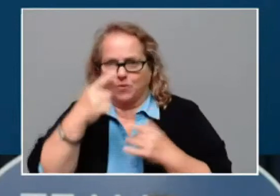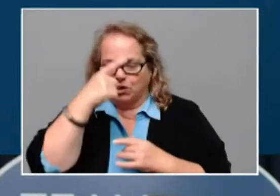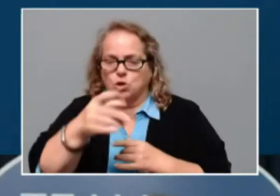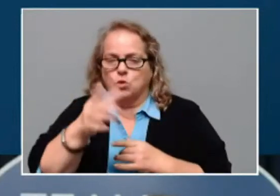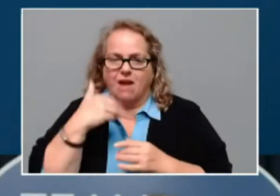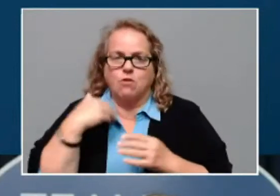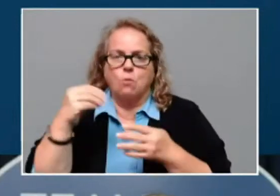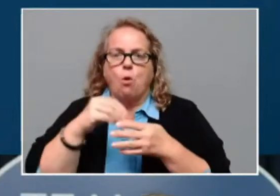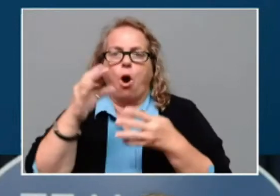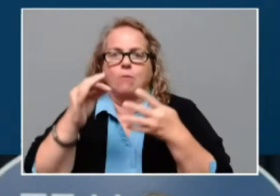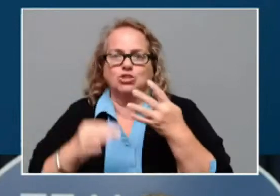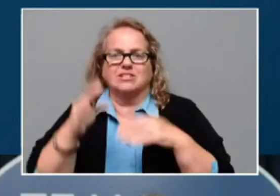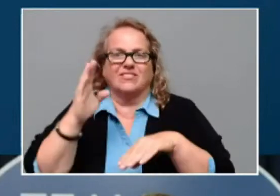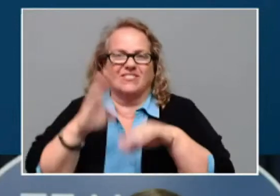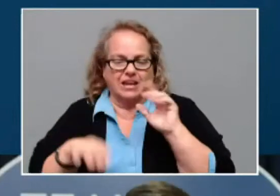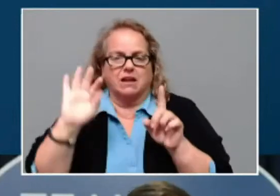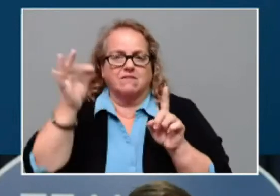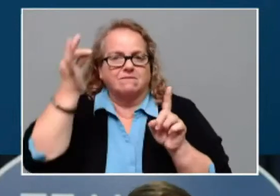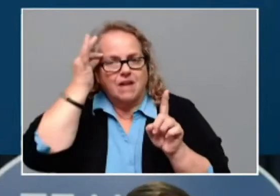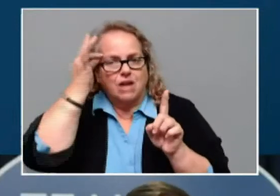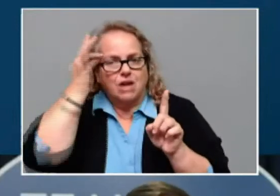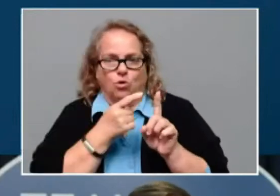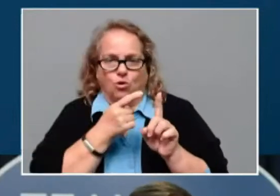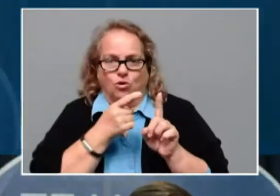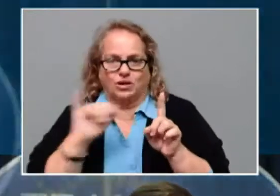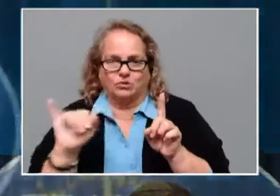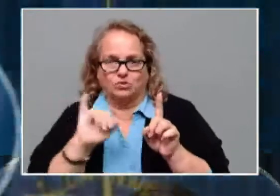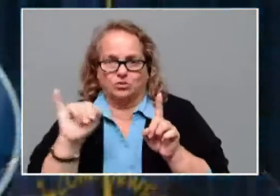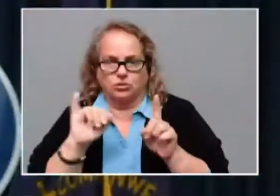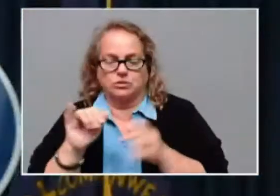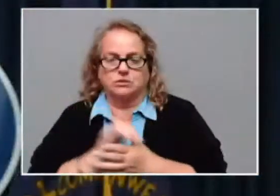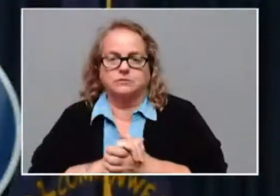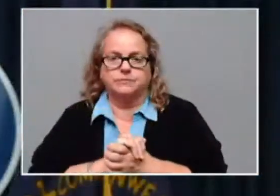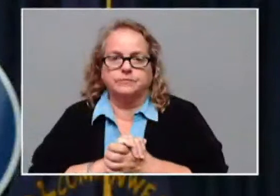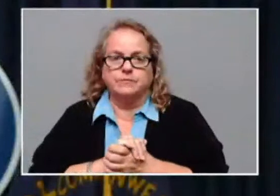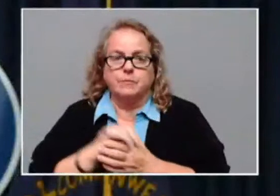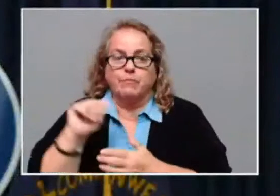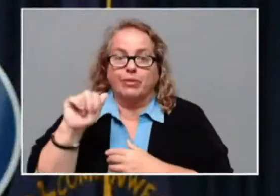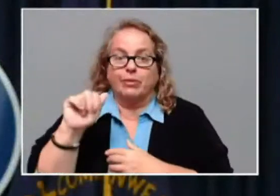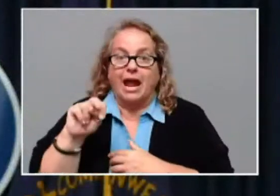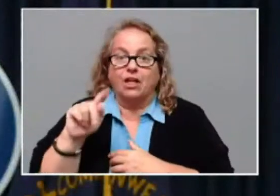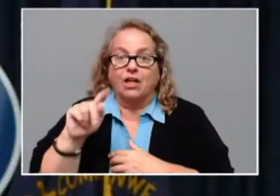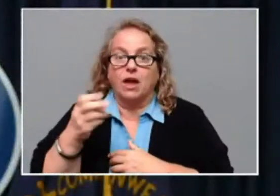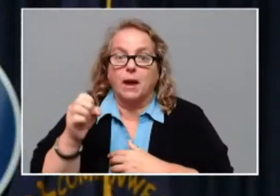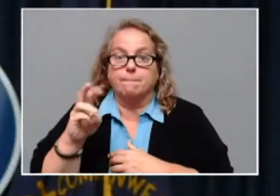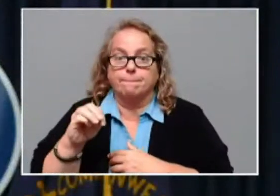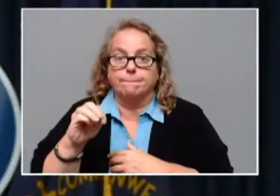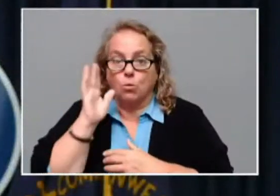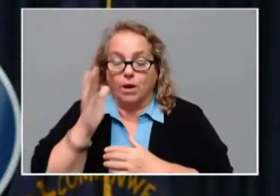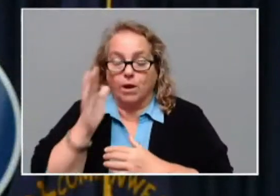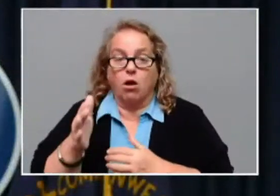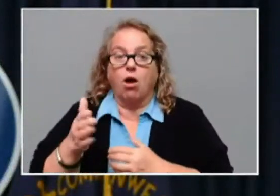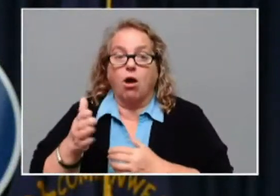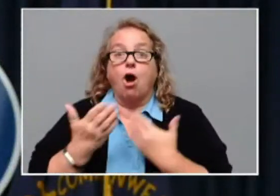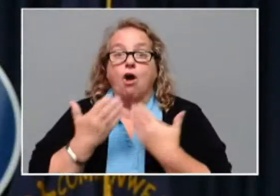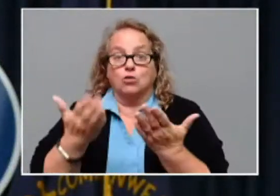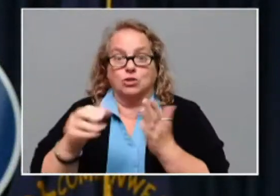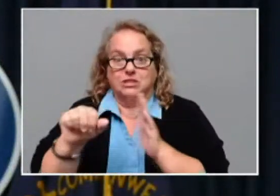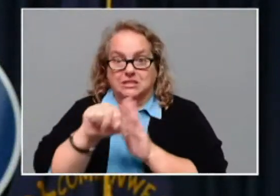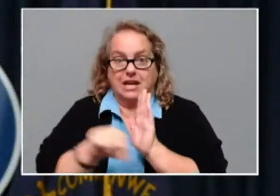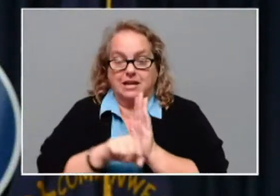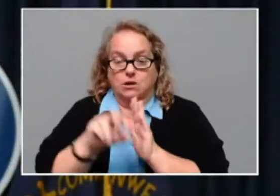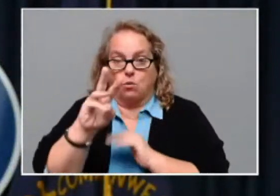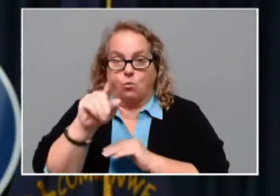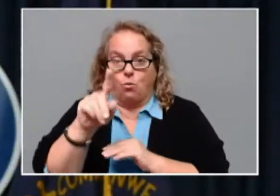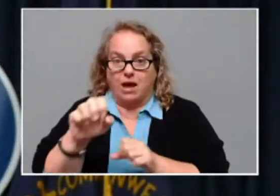federal platform. Anthem will be offering statewide coverage through Connect. CareSource will